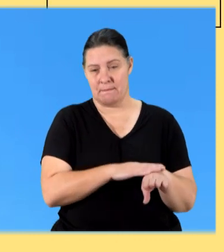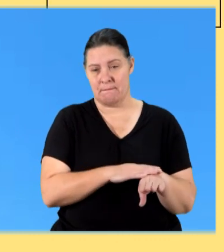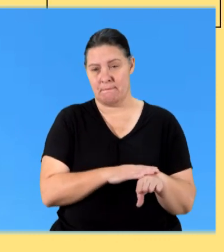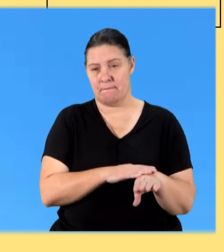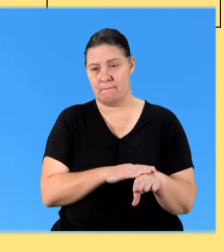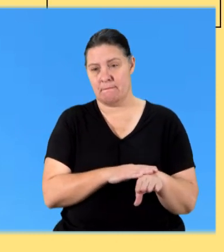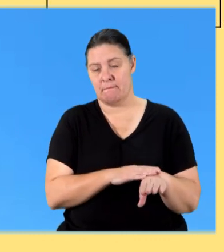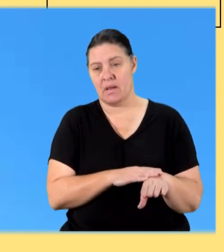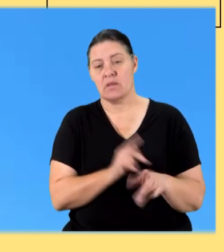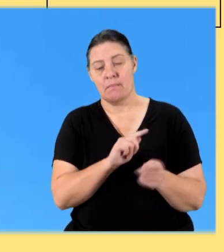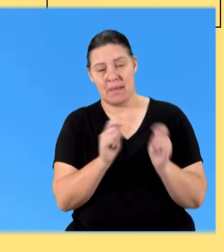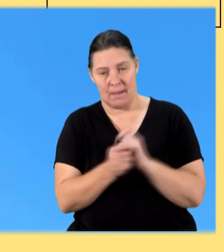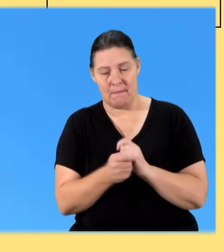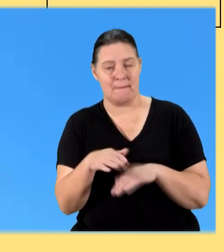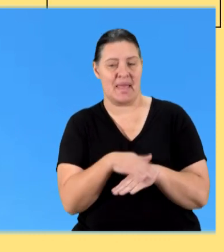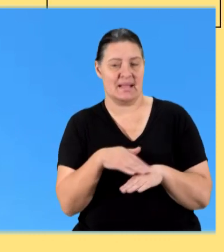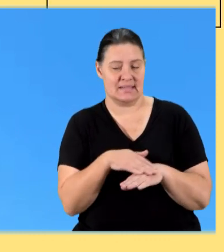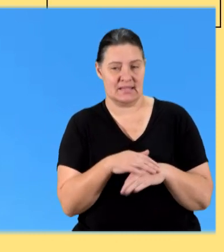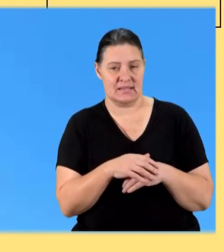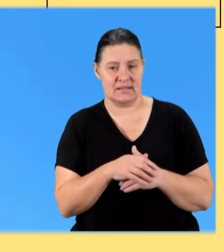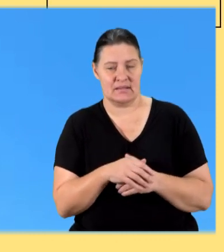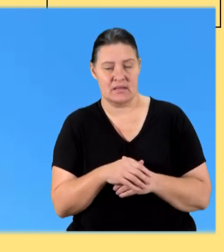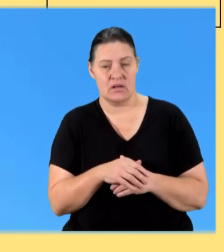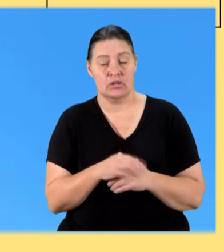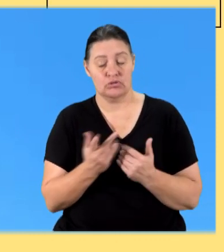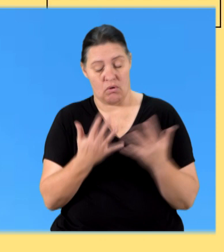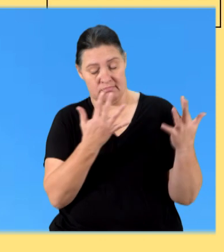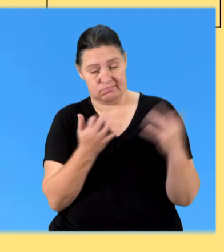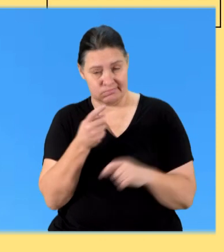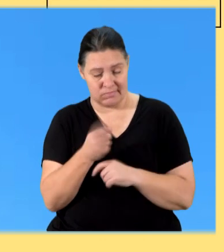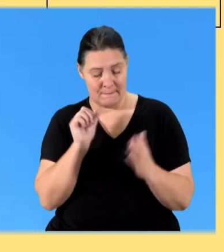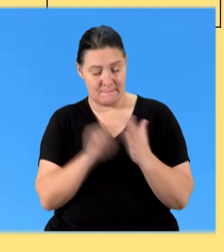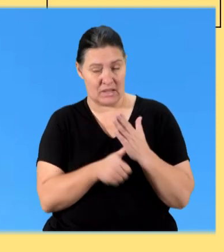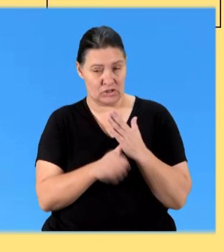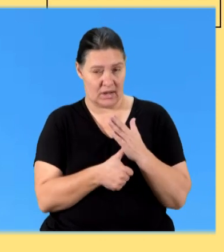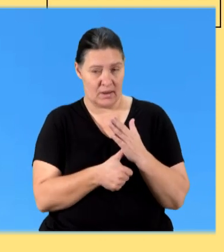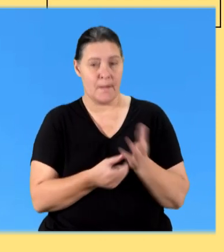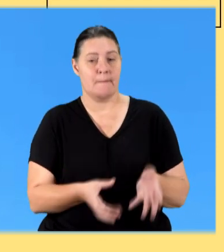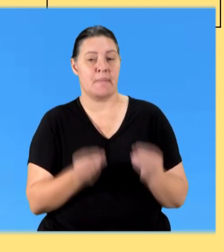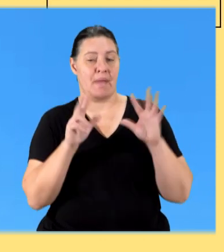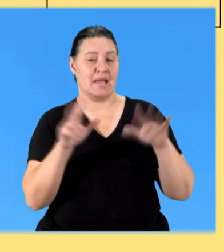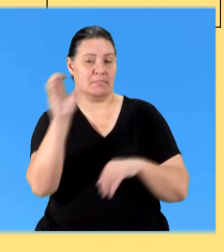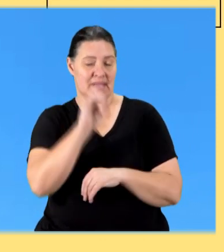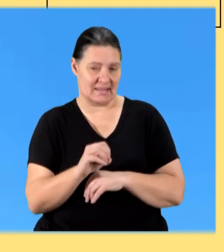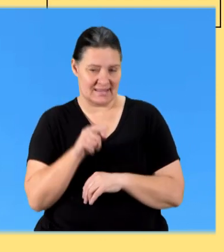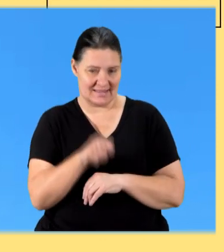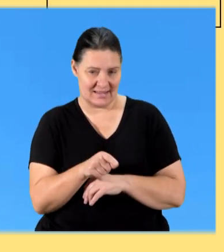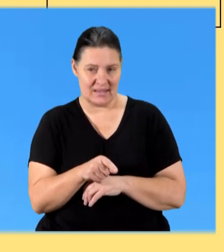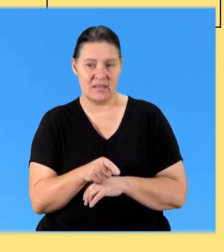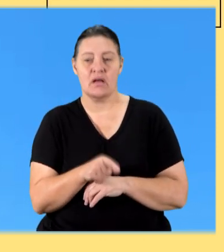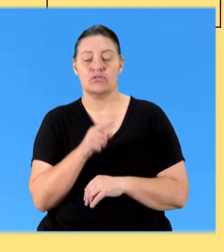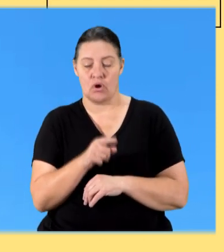therefore, that becomes the basic. So when we calculate pension, we get 8% of the basic, which is